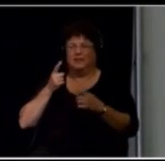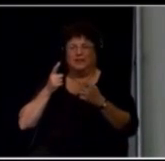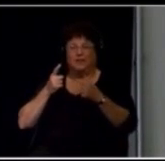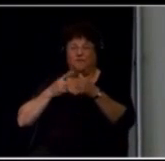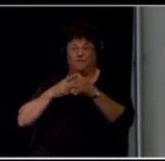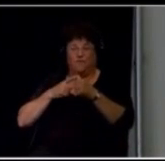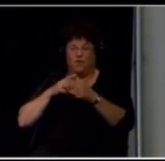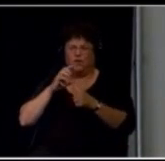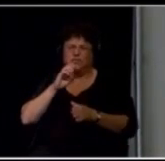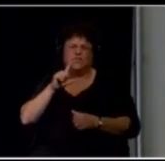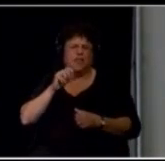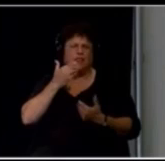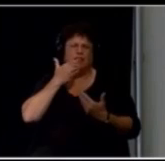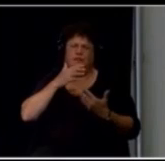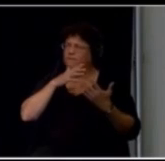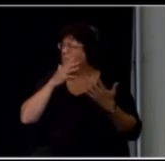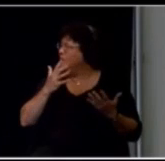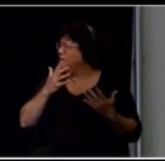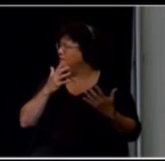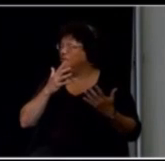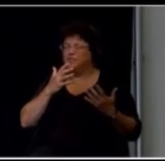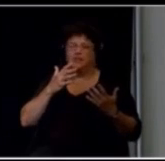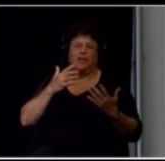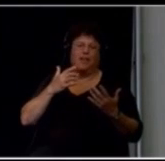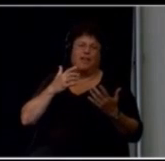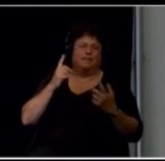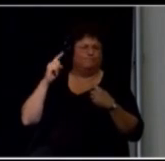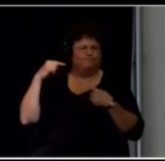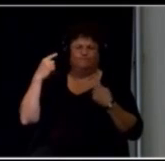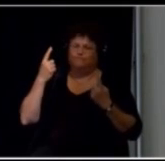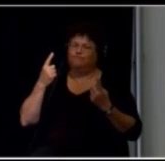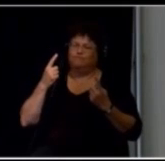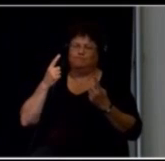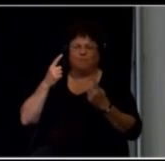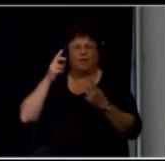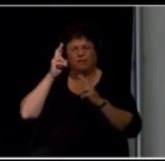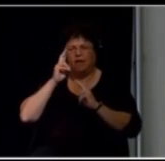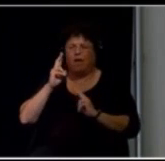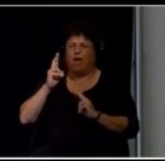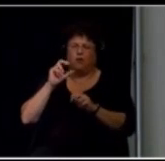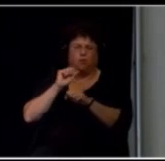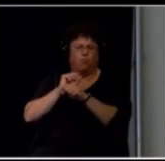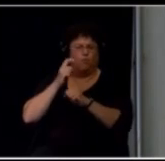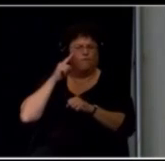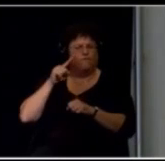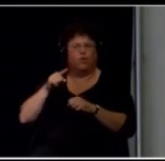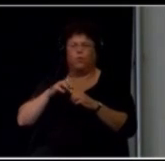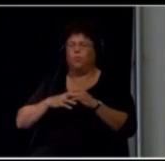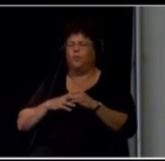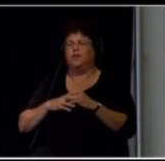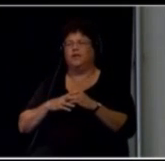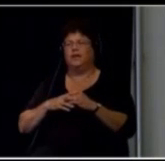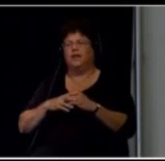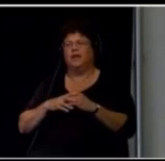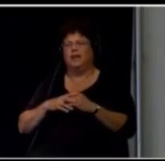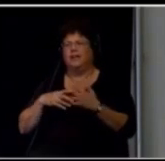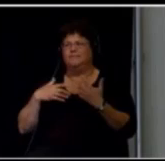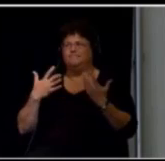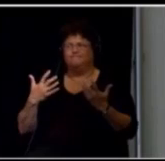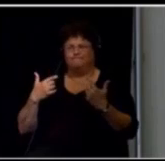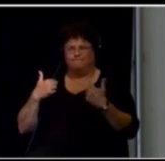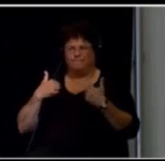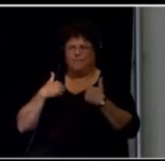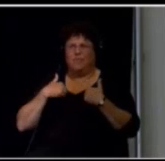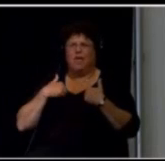Firstly, Elon, thank you very much. It's been an honor working for you. I